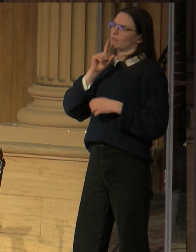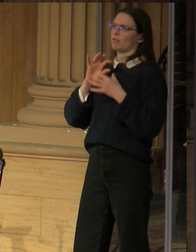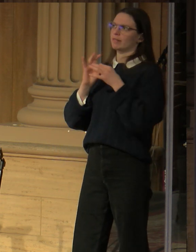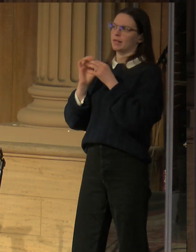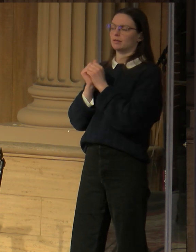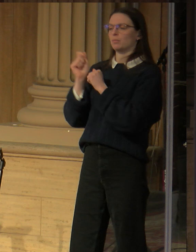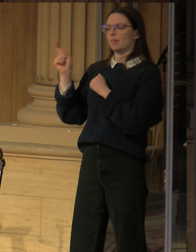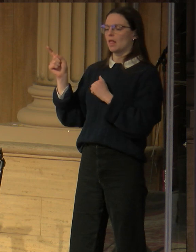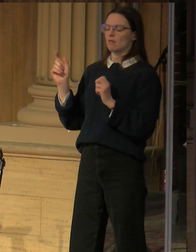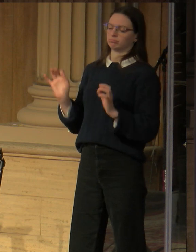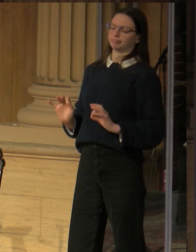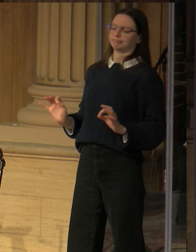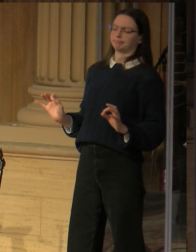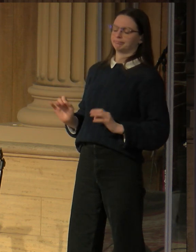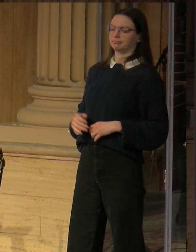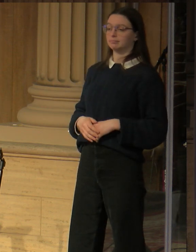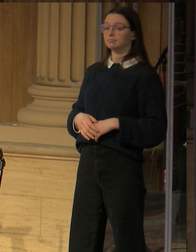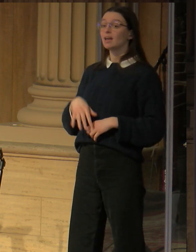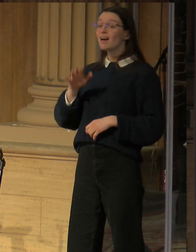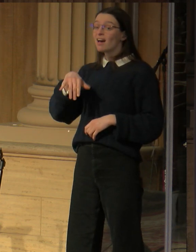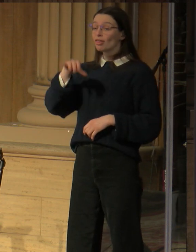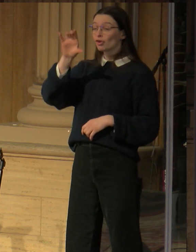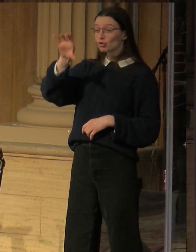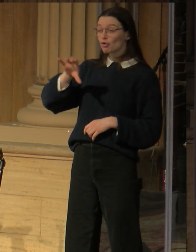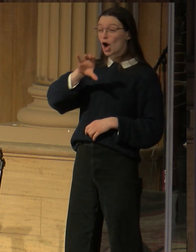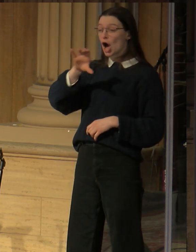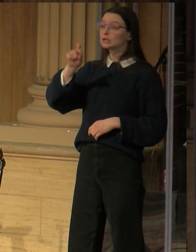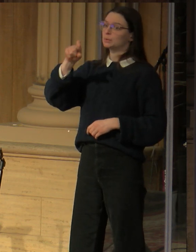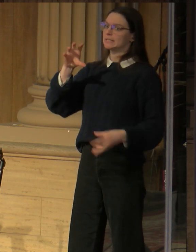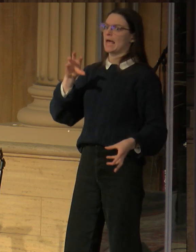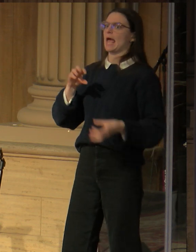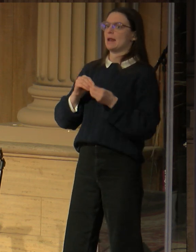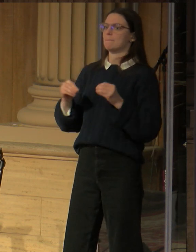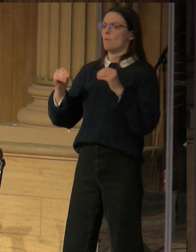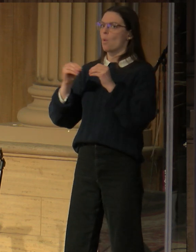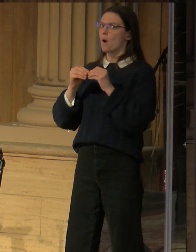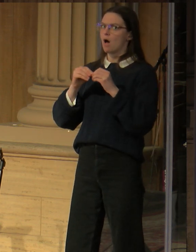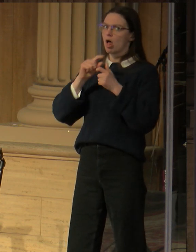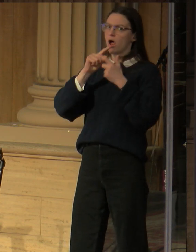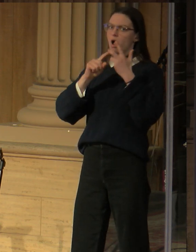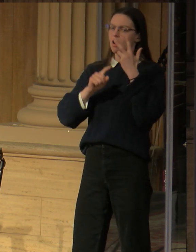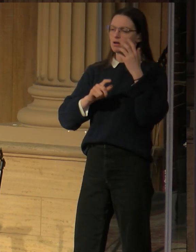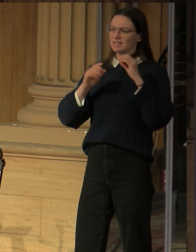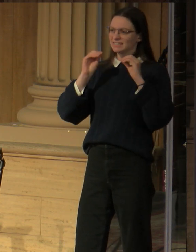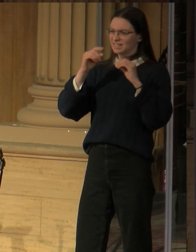Any teaching that says that you need more than the cross for your salvation, Jesus says beware of it.